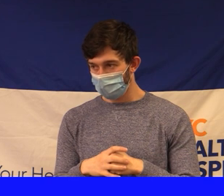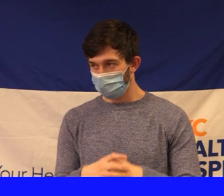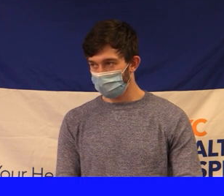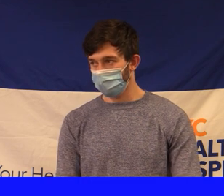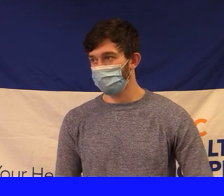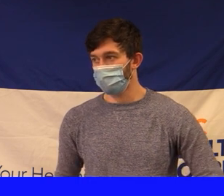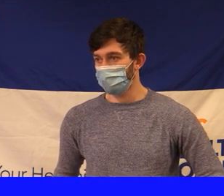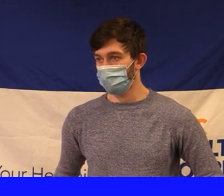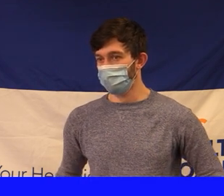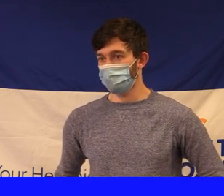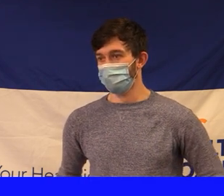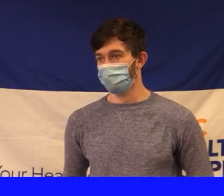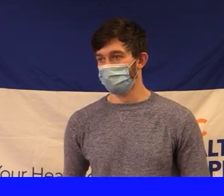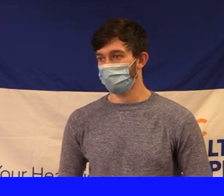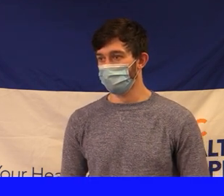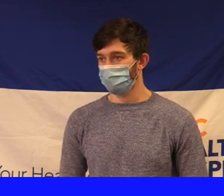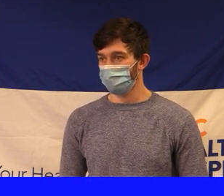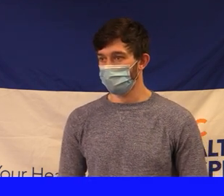time?